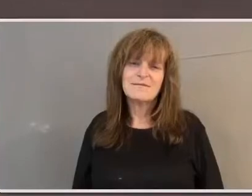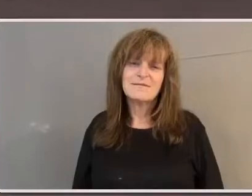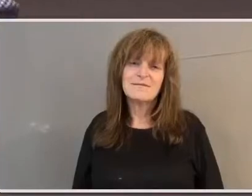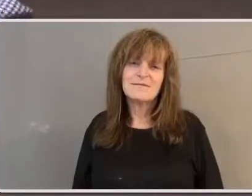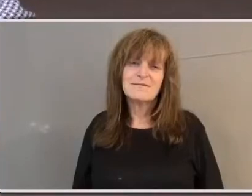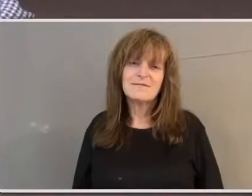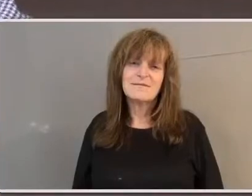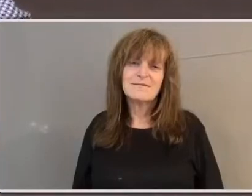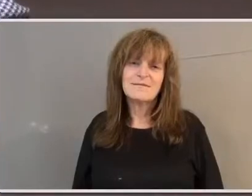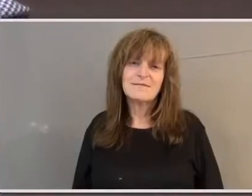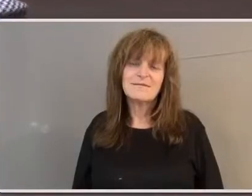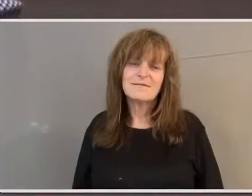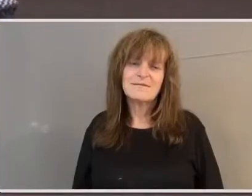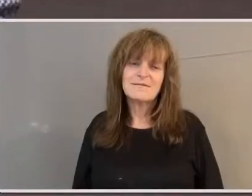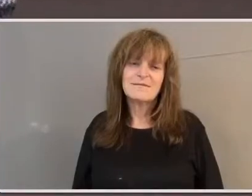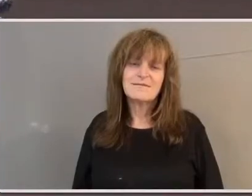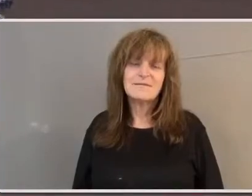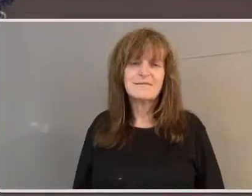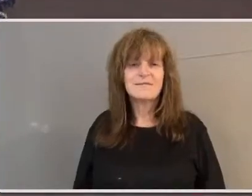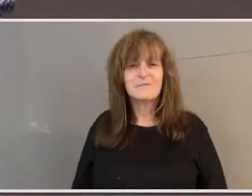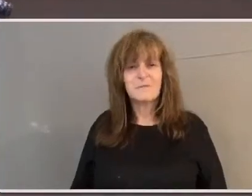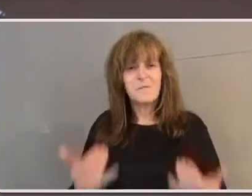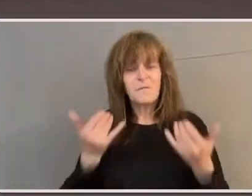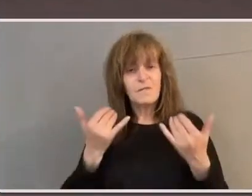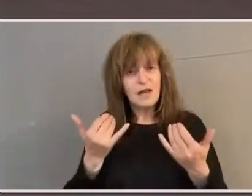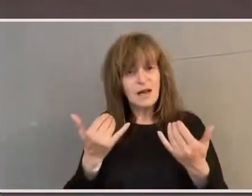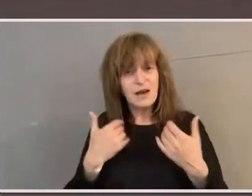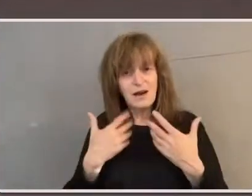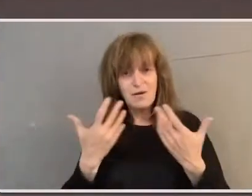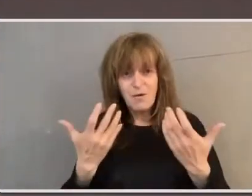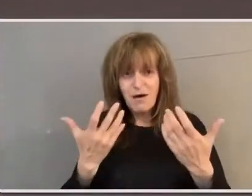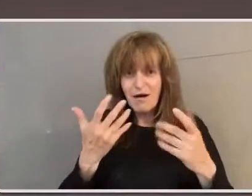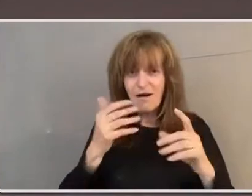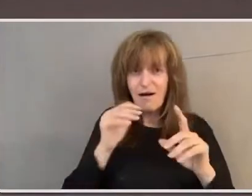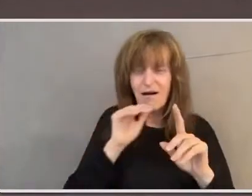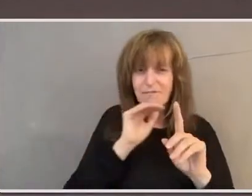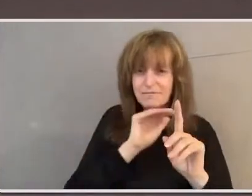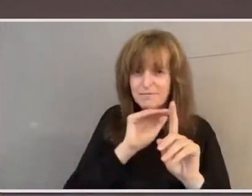I'd now like to ask all of our ministers to please stand.